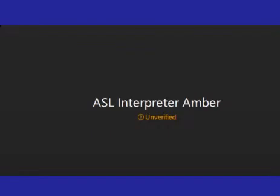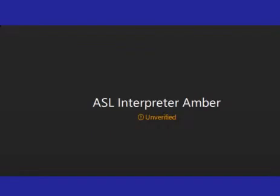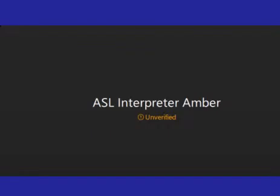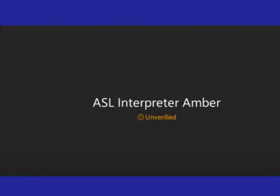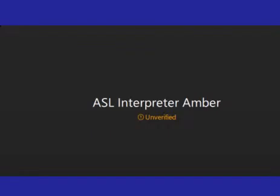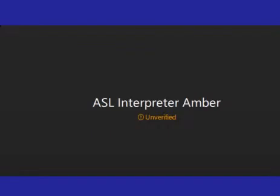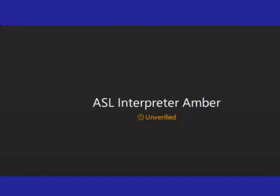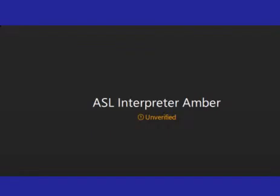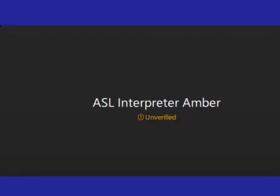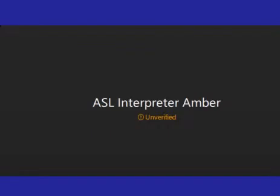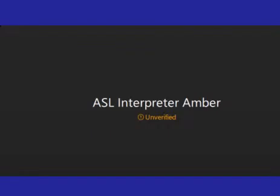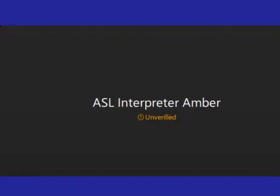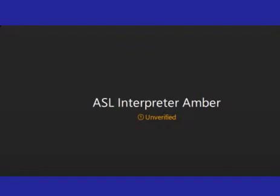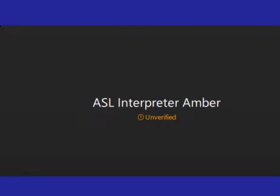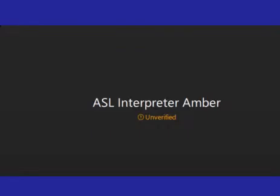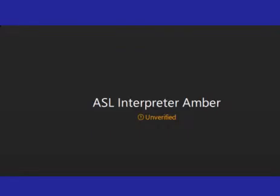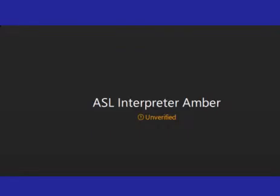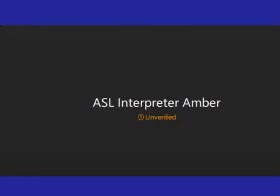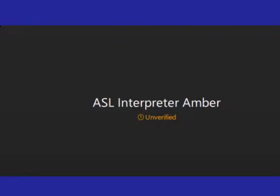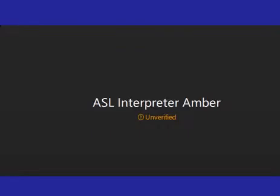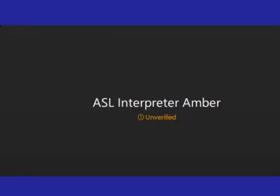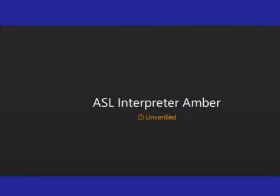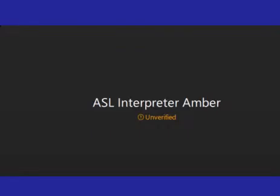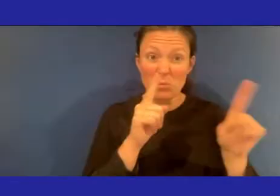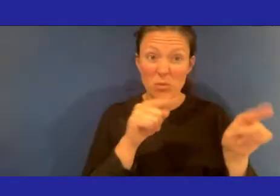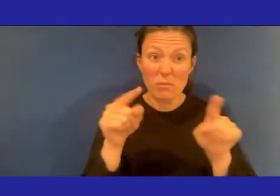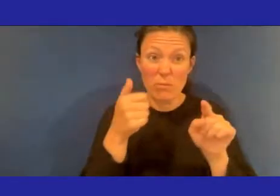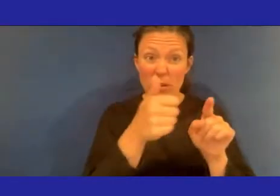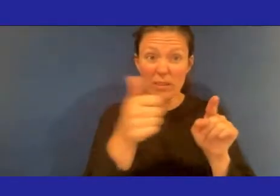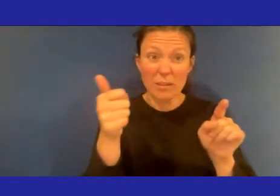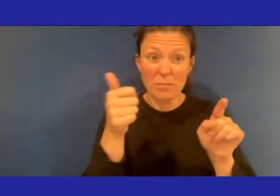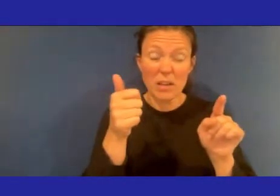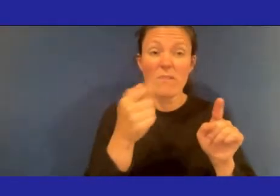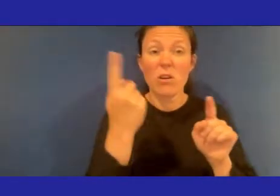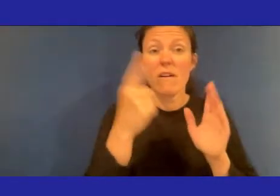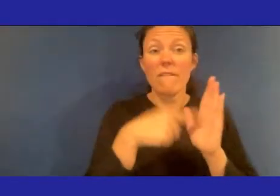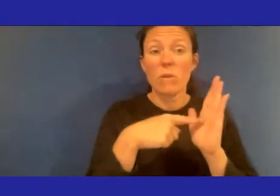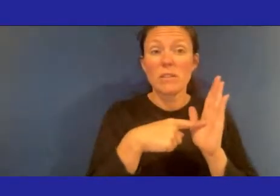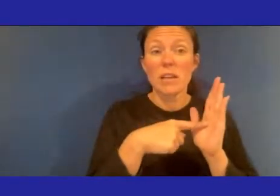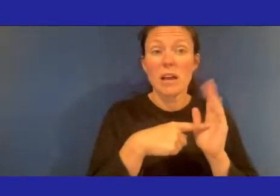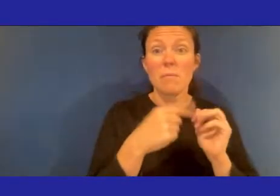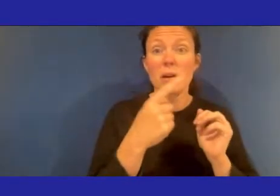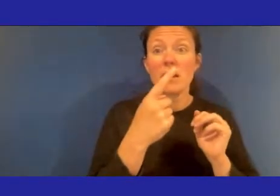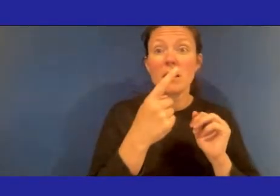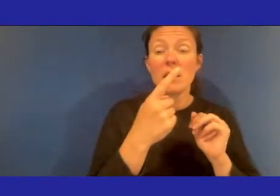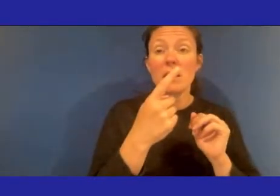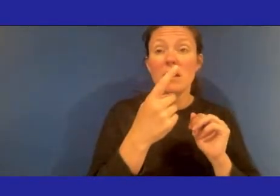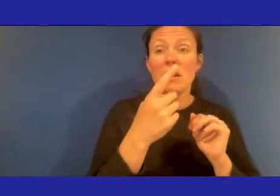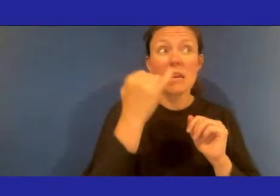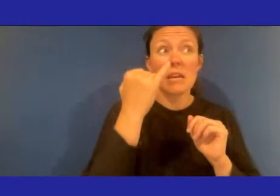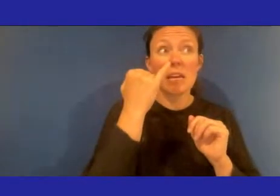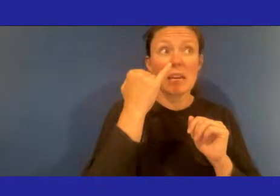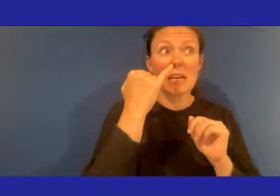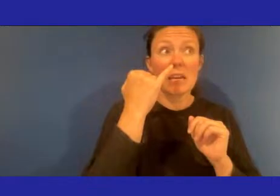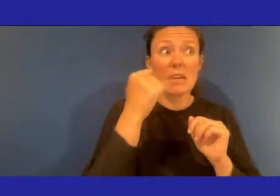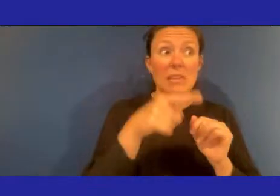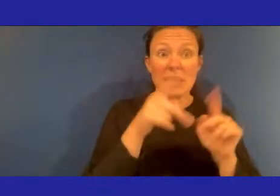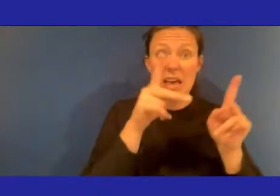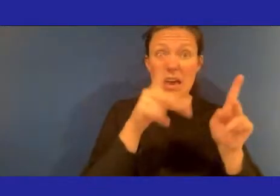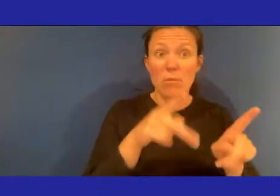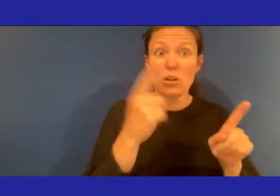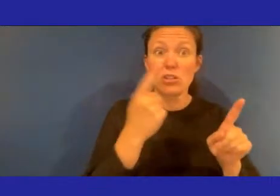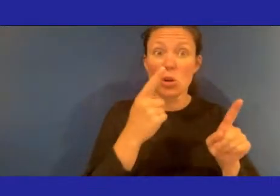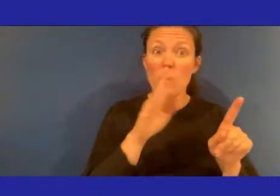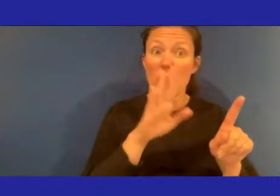same with the same survey, right? Like one issue is like, do you answer differently when you're asked differently? But I bet sometimes